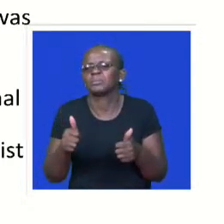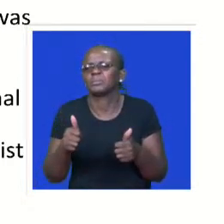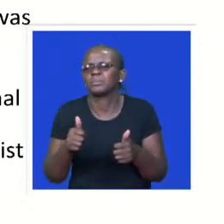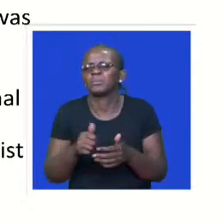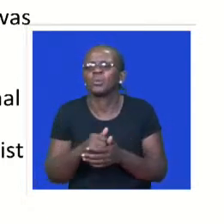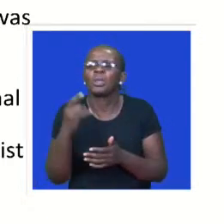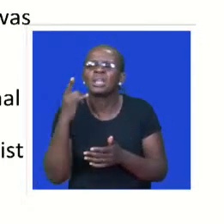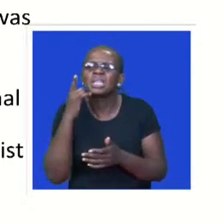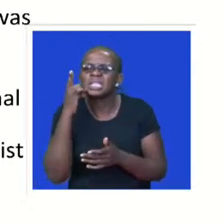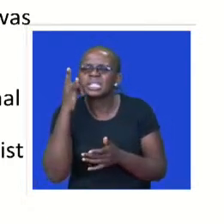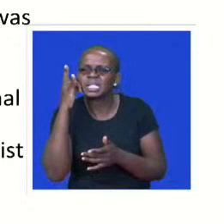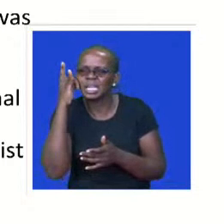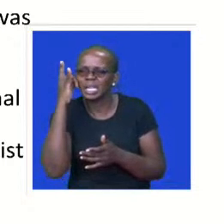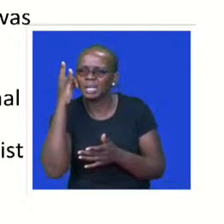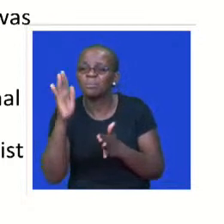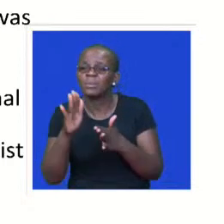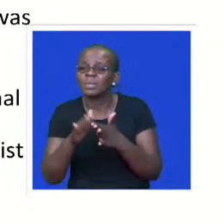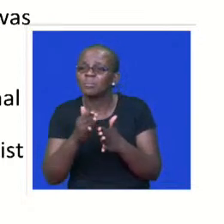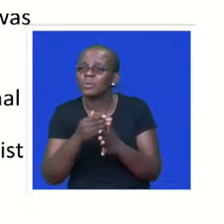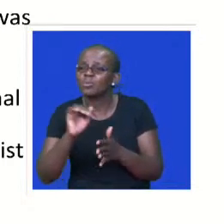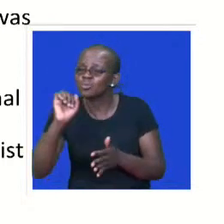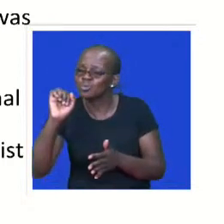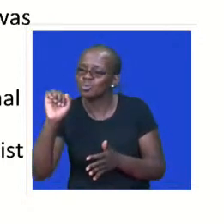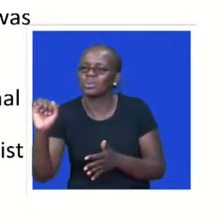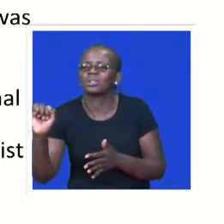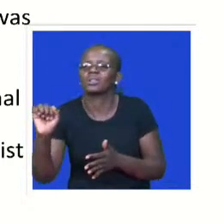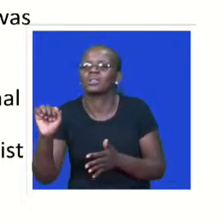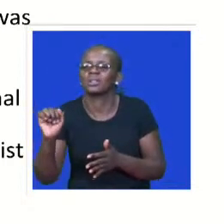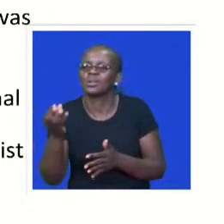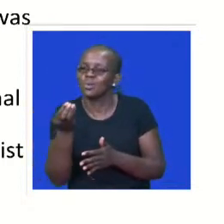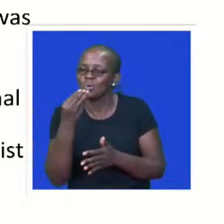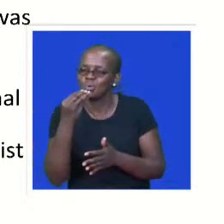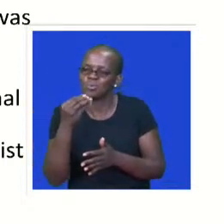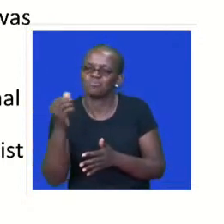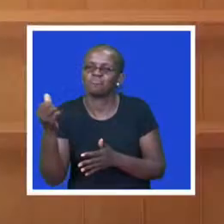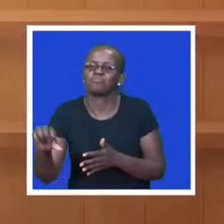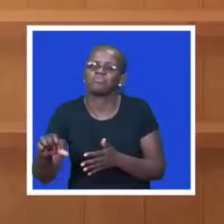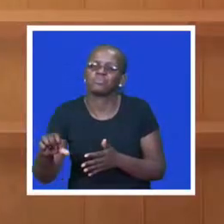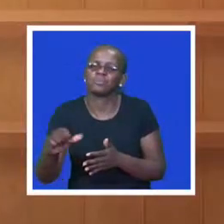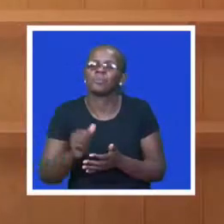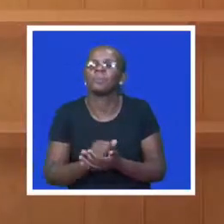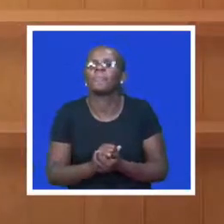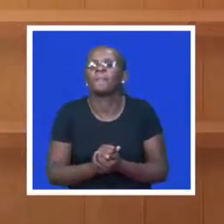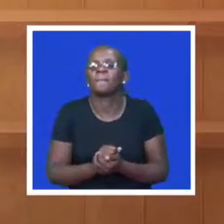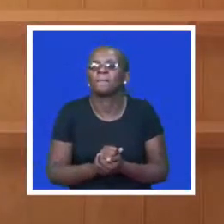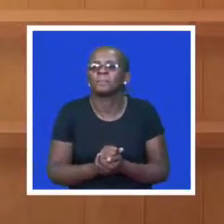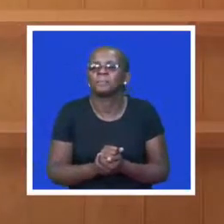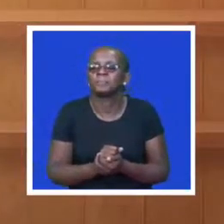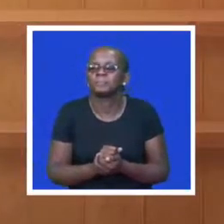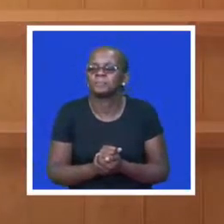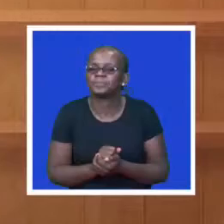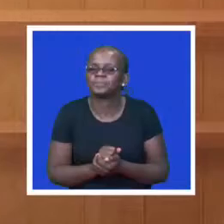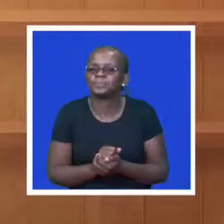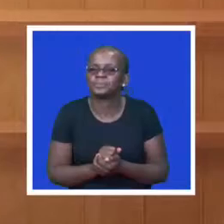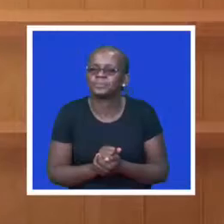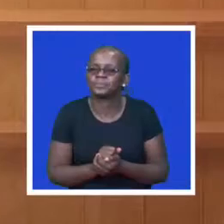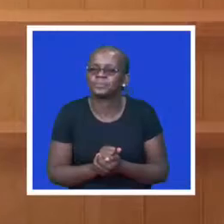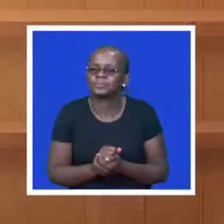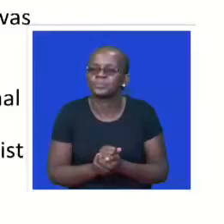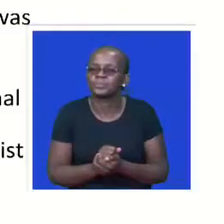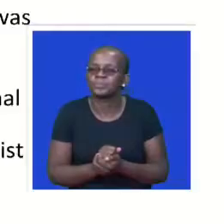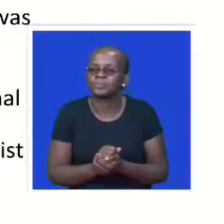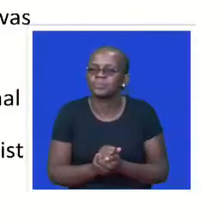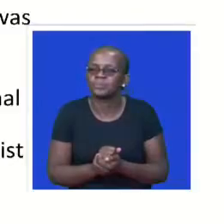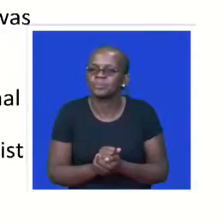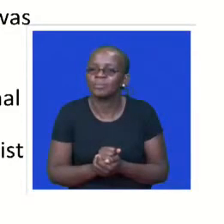or disobedience caused them to be ashamed, and then they hid themselves, dear Lena. And also we learn that sin can